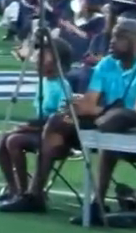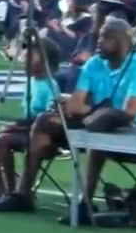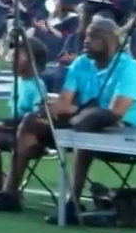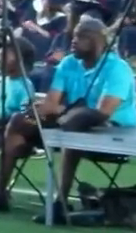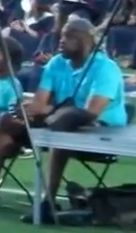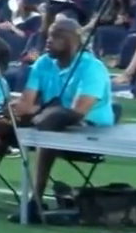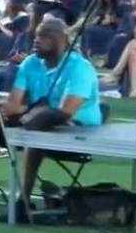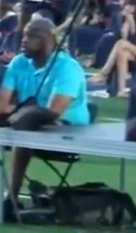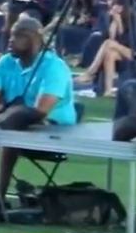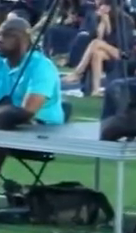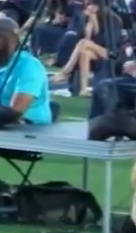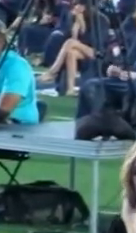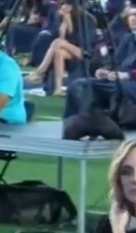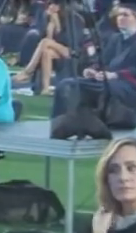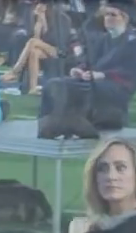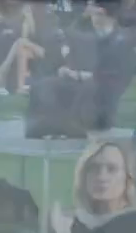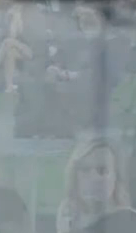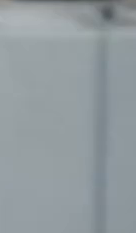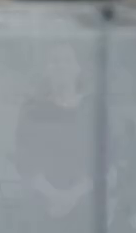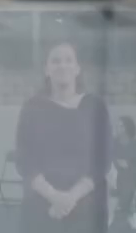Thank you. You may be seated.